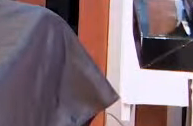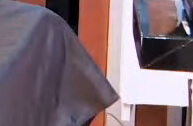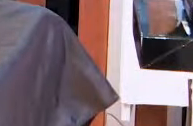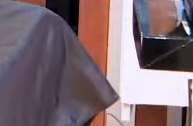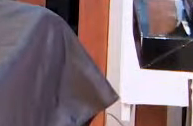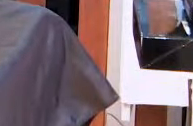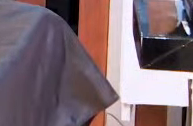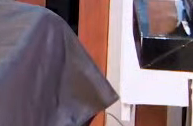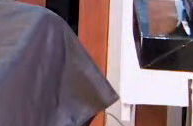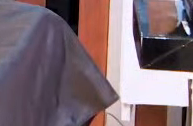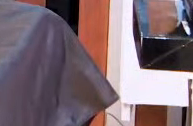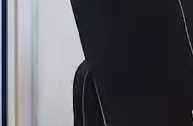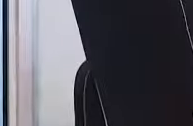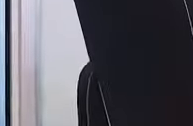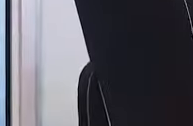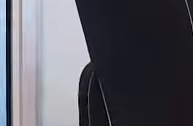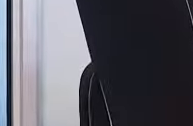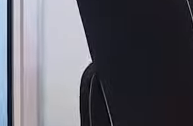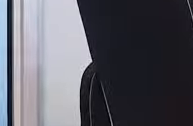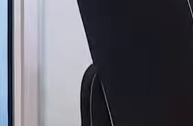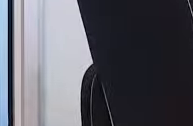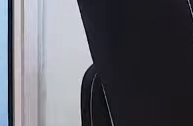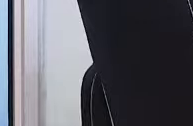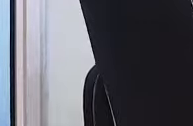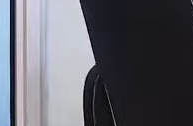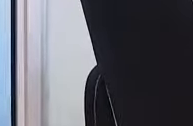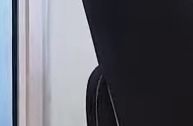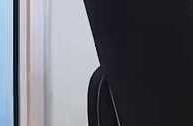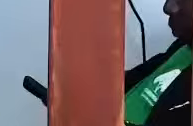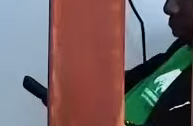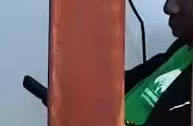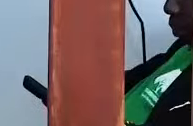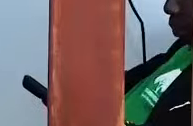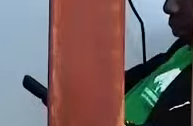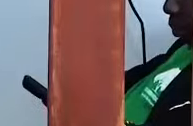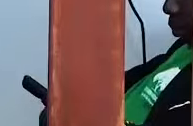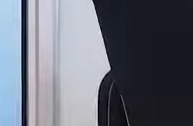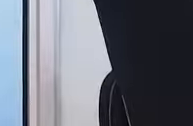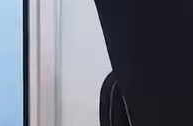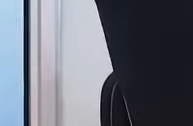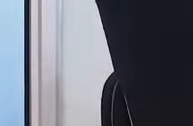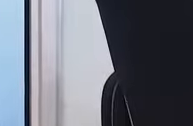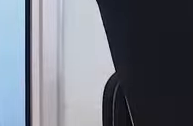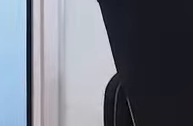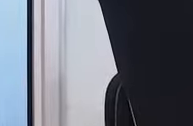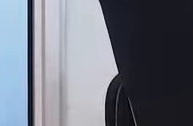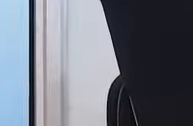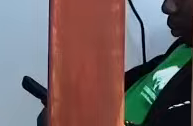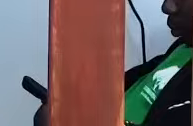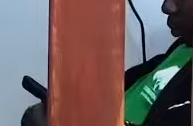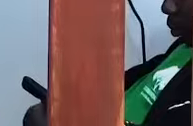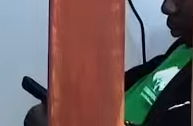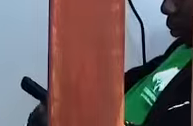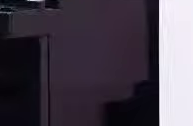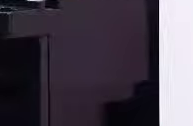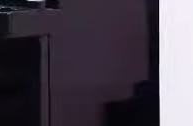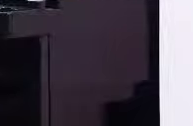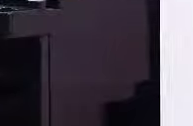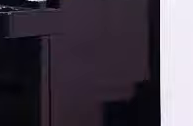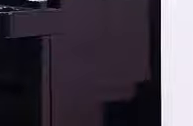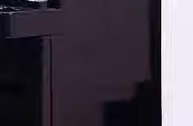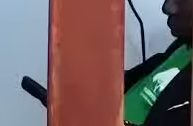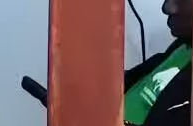Tracy, ulifikisha do za trip? Sijafikisha bado. Saving for retirement has been my biggest priority. So when